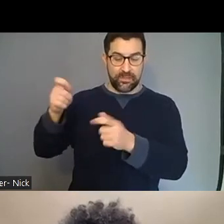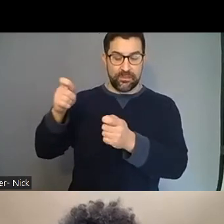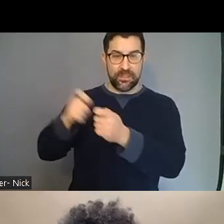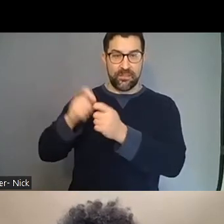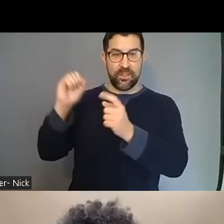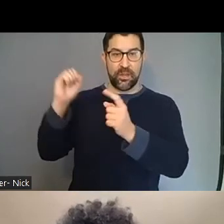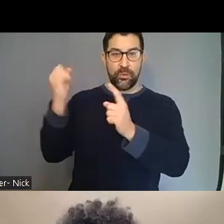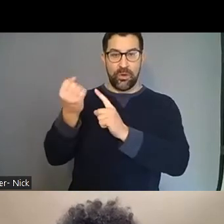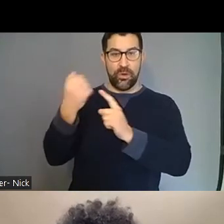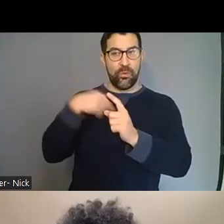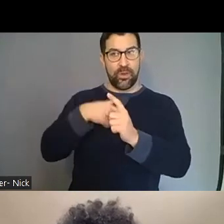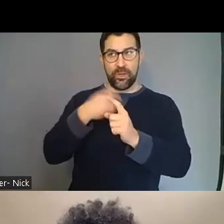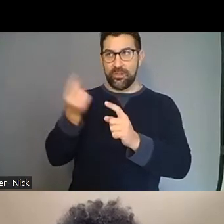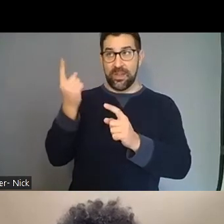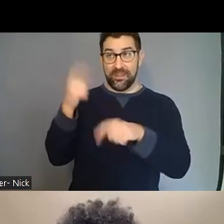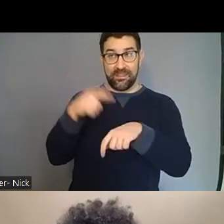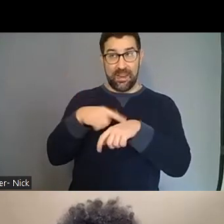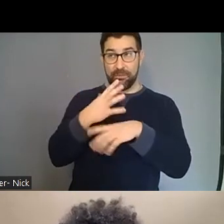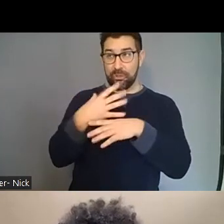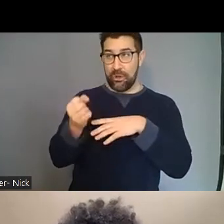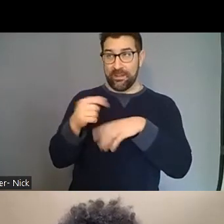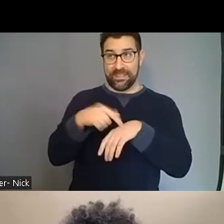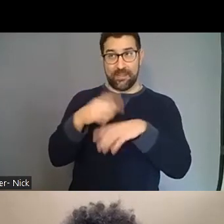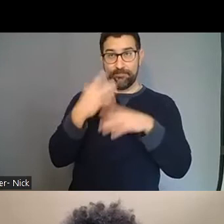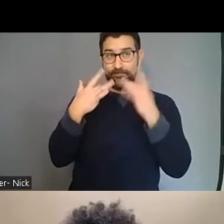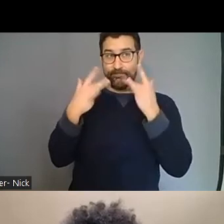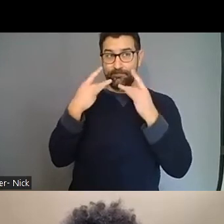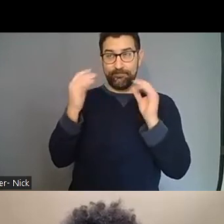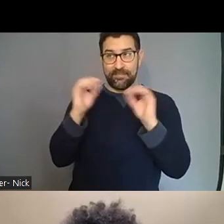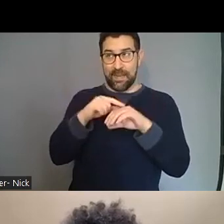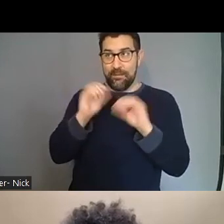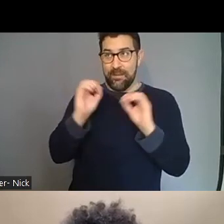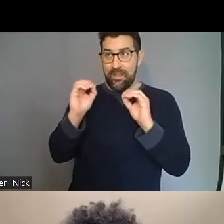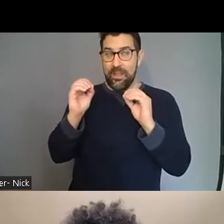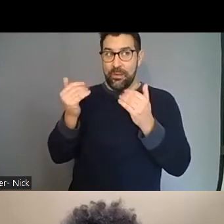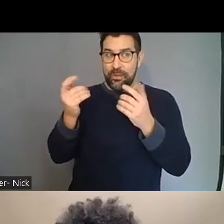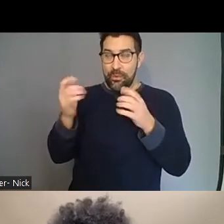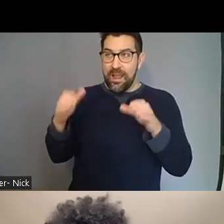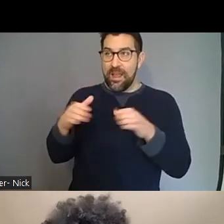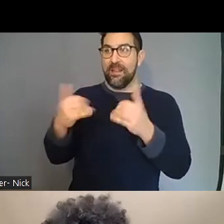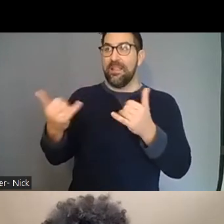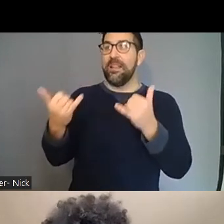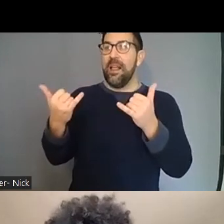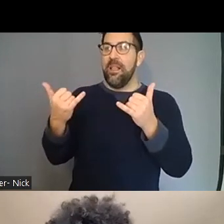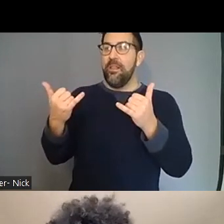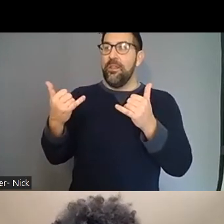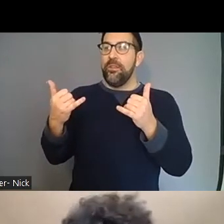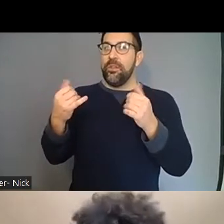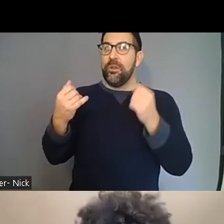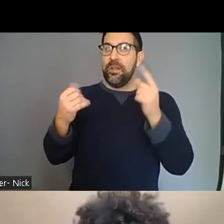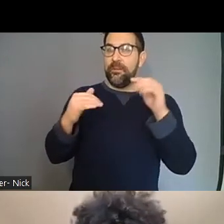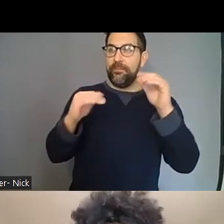understand that there is no time. So that, like that balance, you know, the discrepancy between the situation and